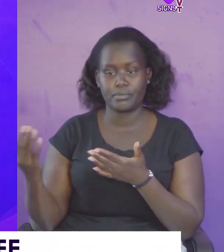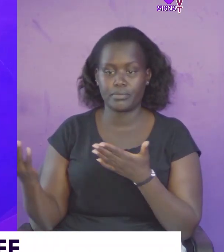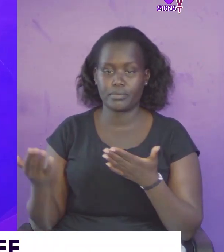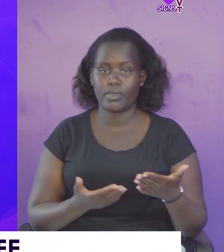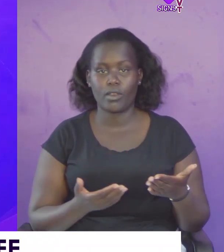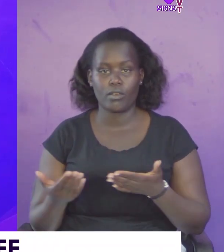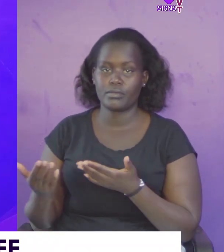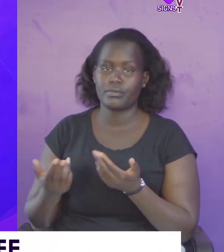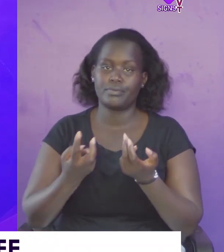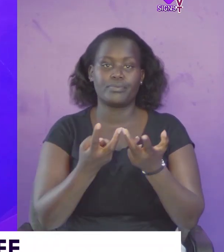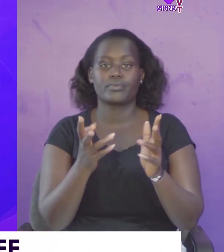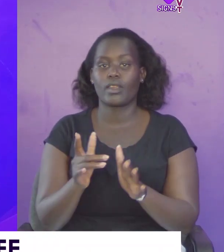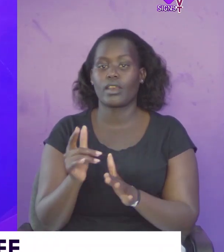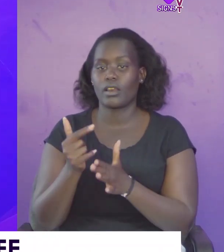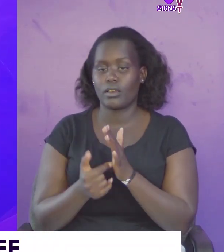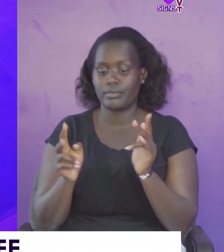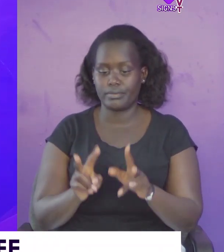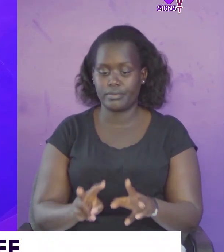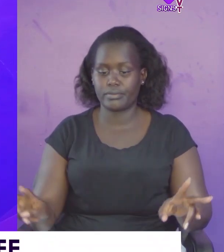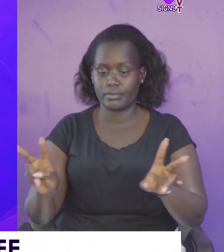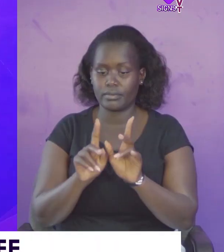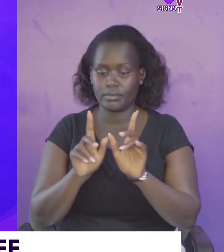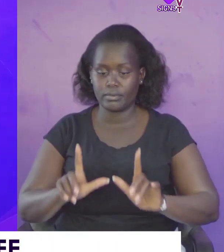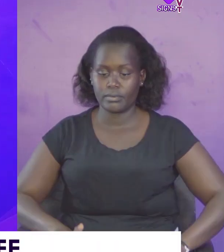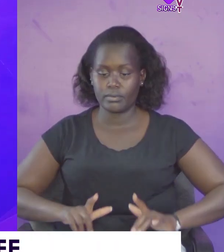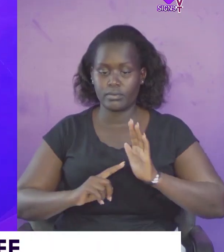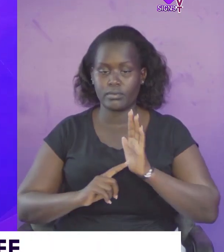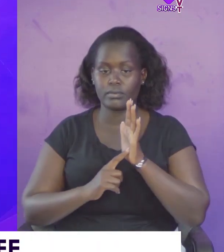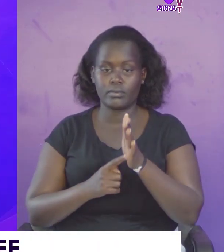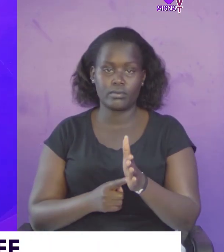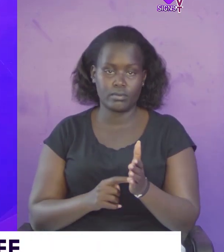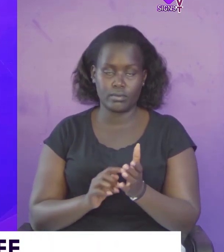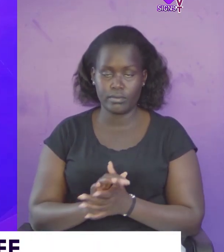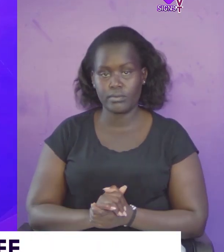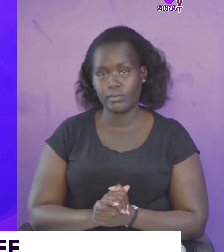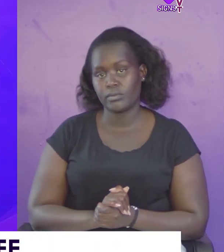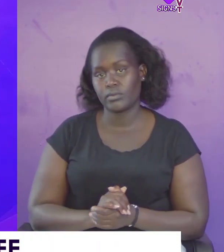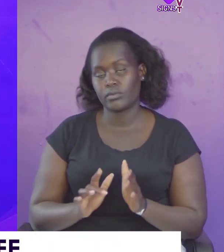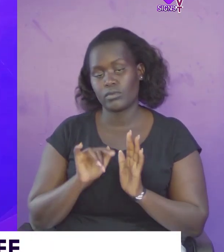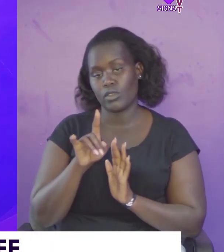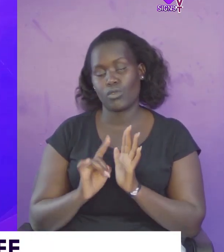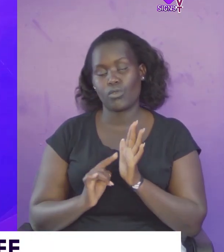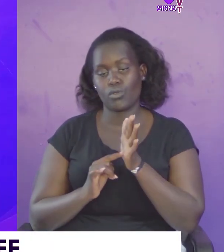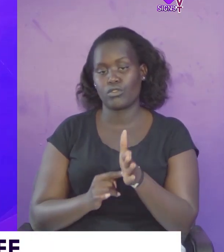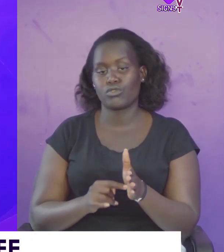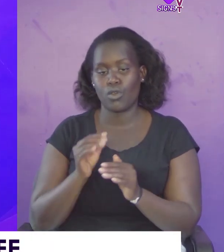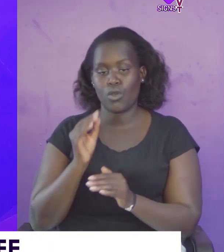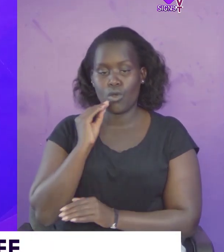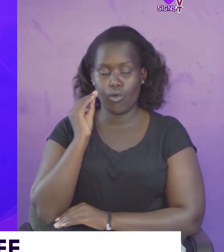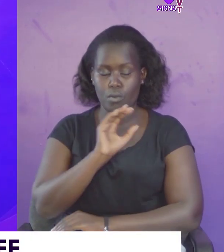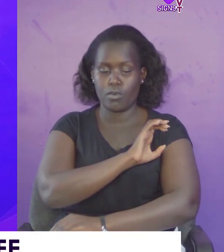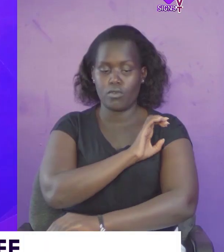Welcome, viewers. This is the Treasures of Life show, your home of energy. My